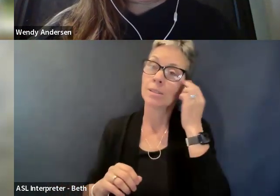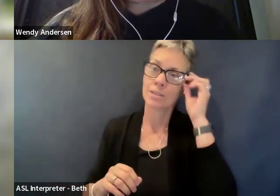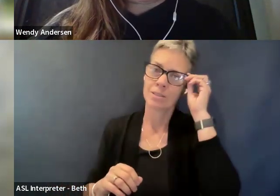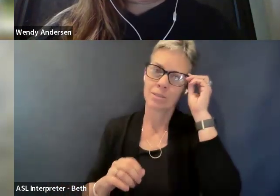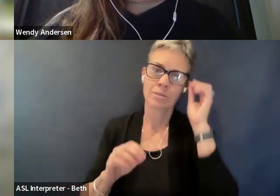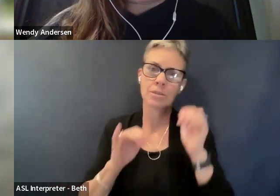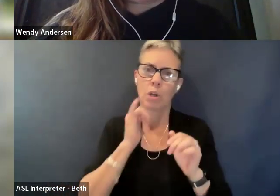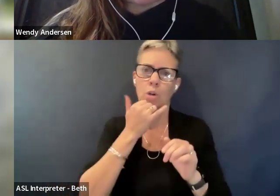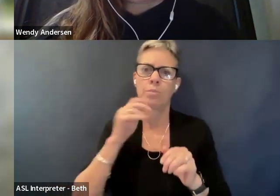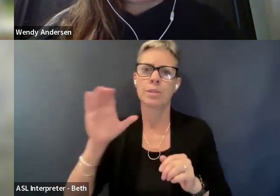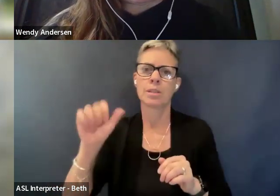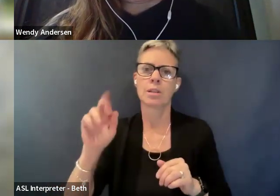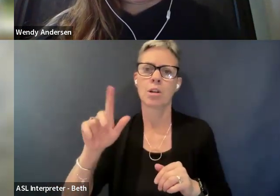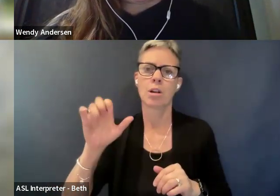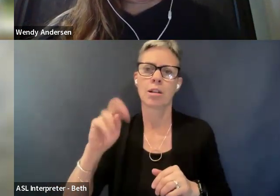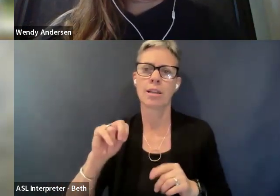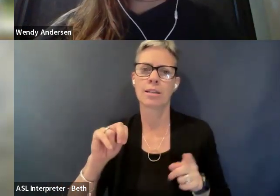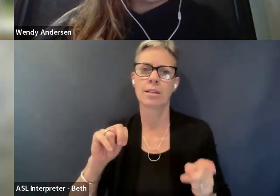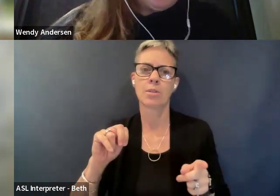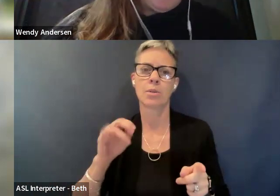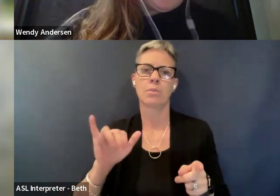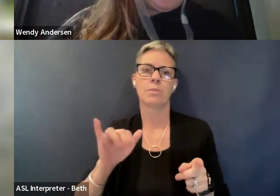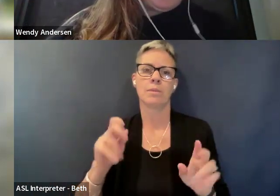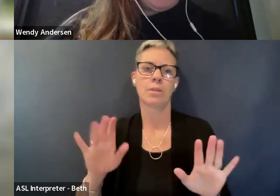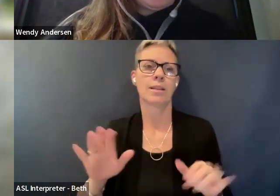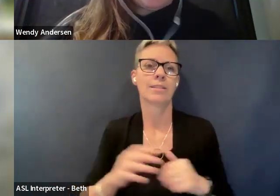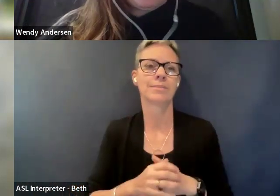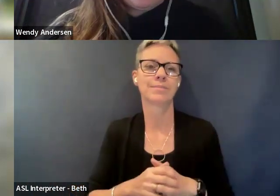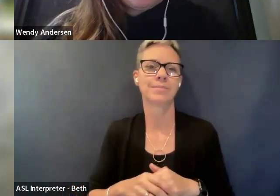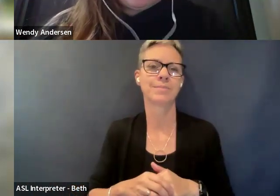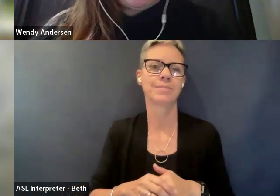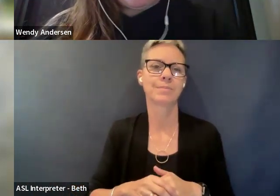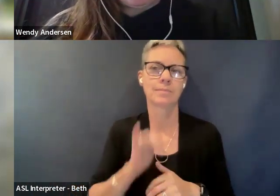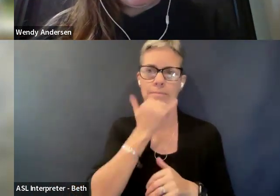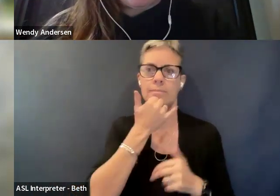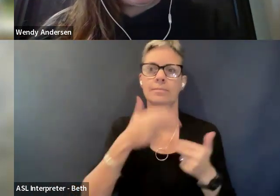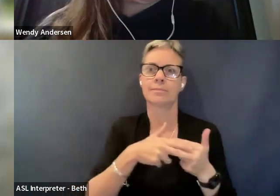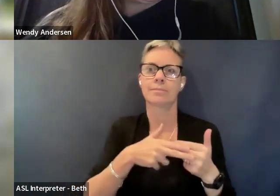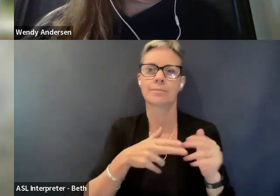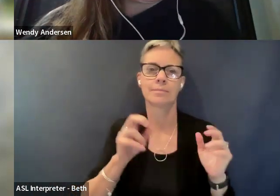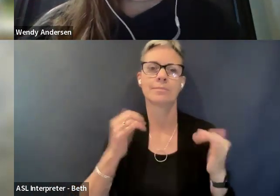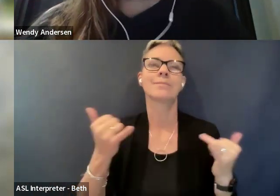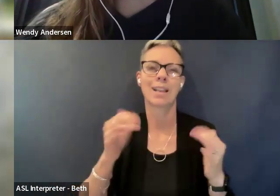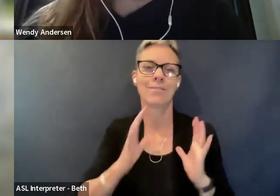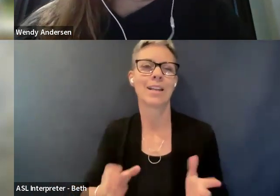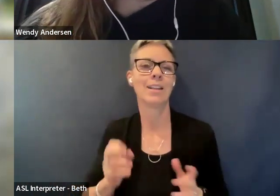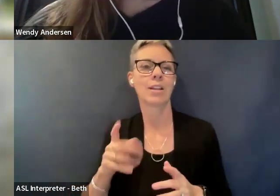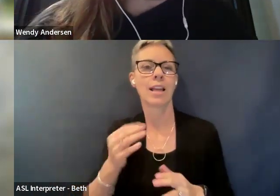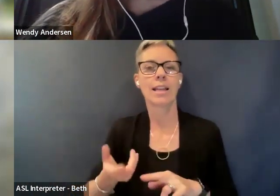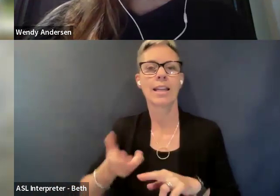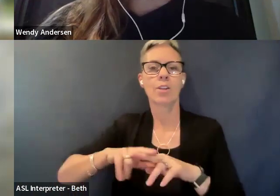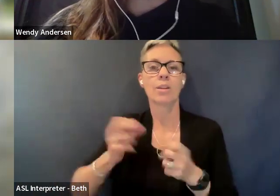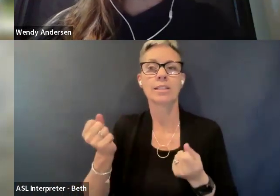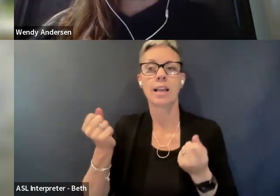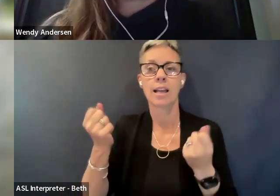Carlin, it changed back, but I have mine here. Sorry. Yeah. And then increasing the number of